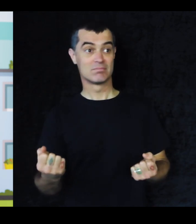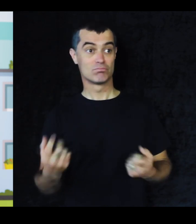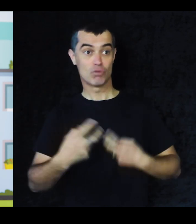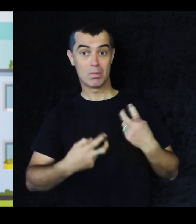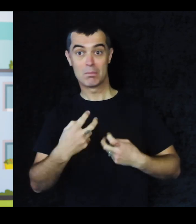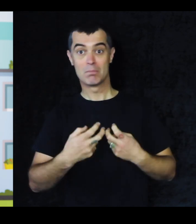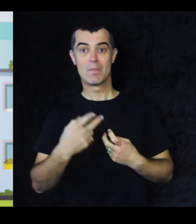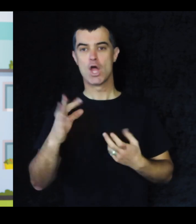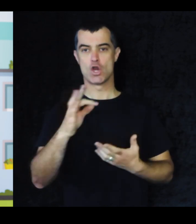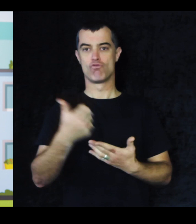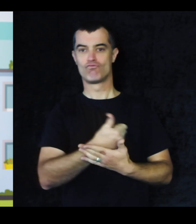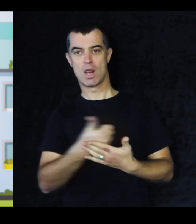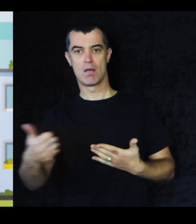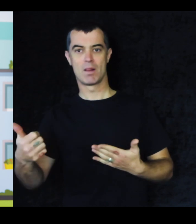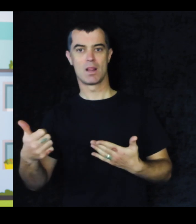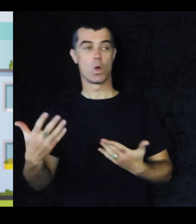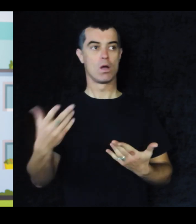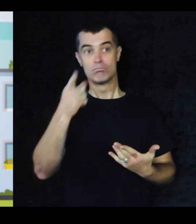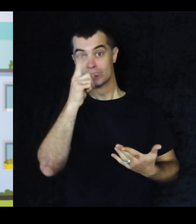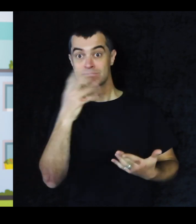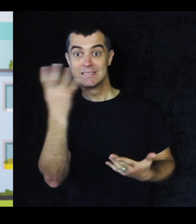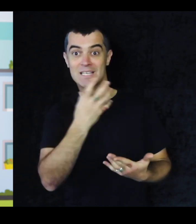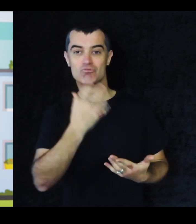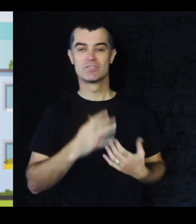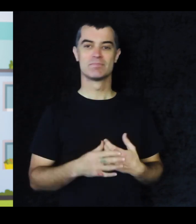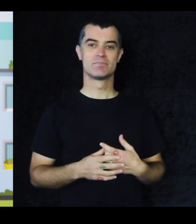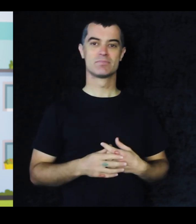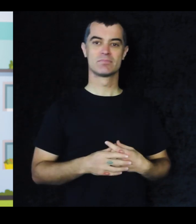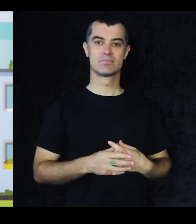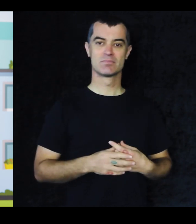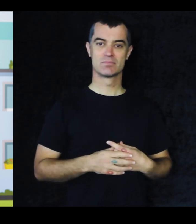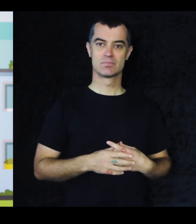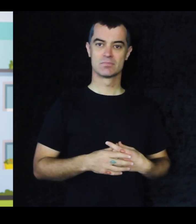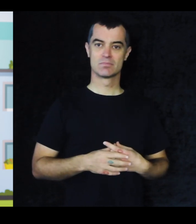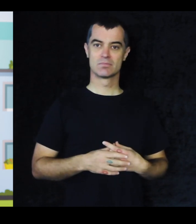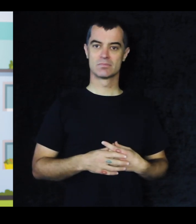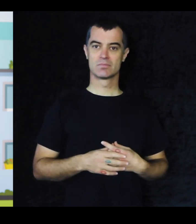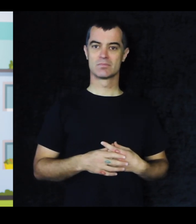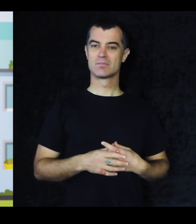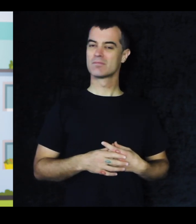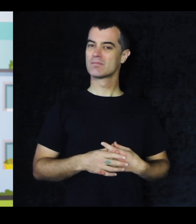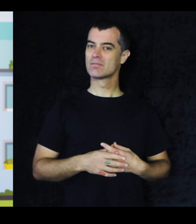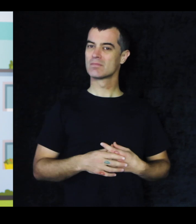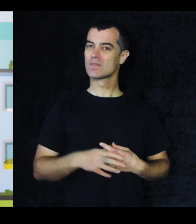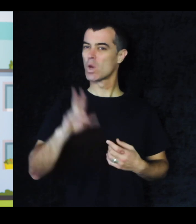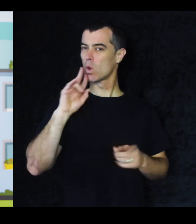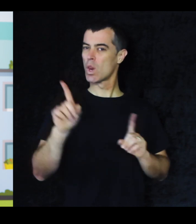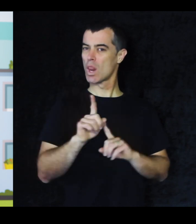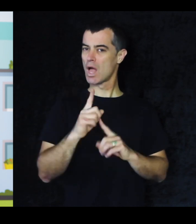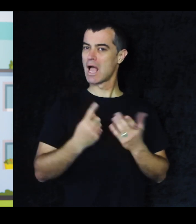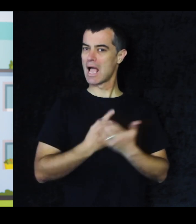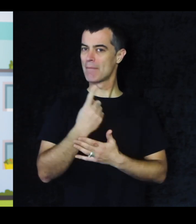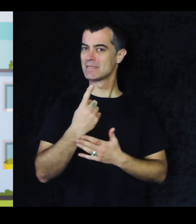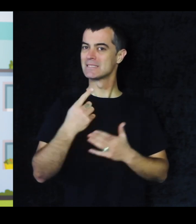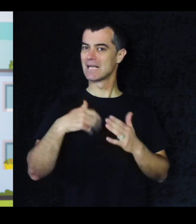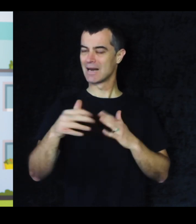unreliable and potentially dangerous It seems like